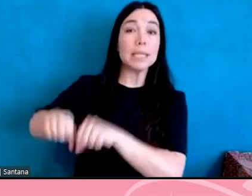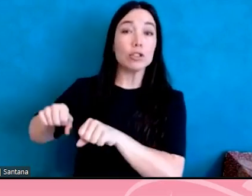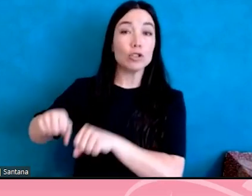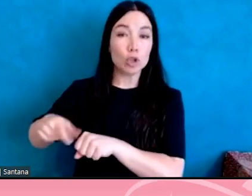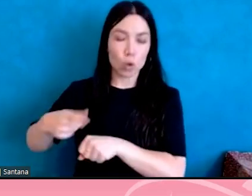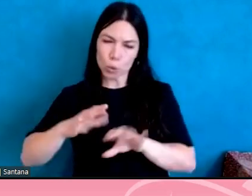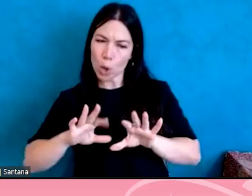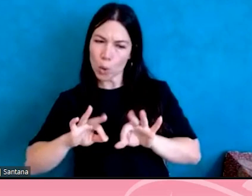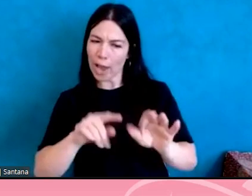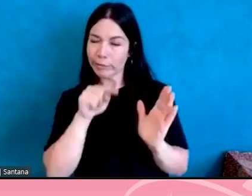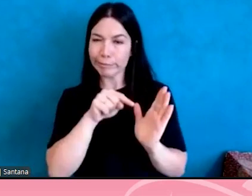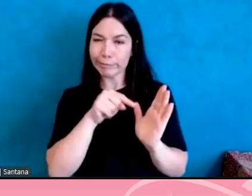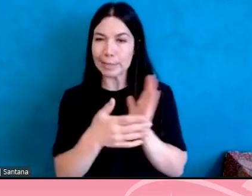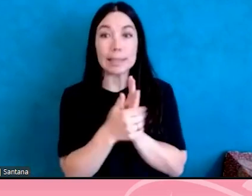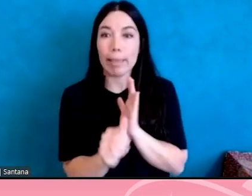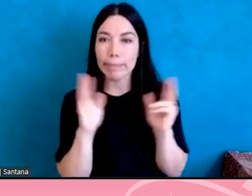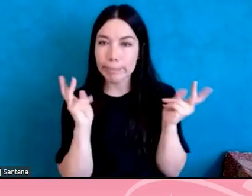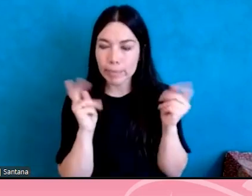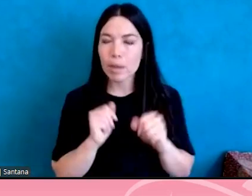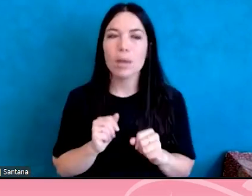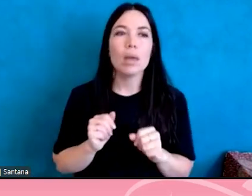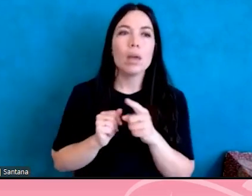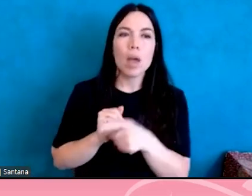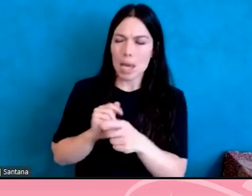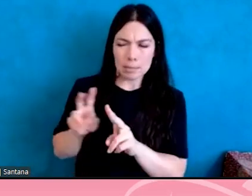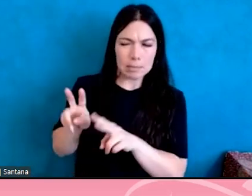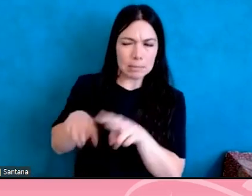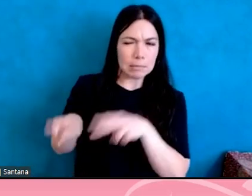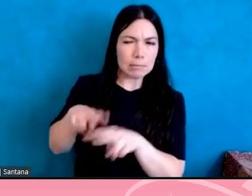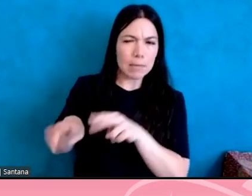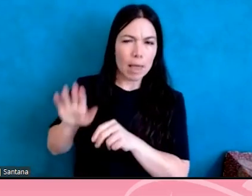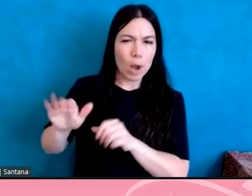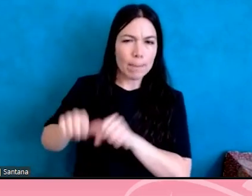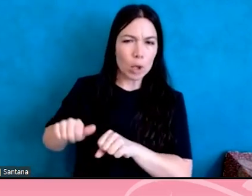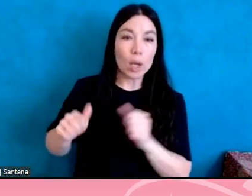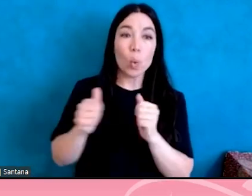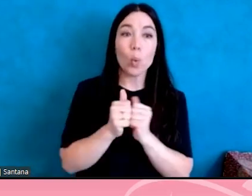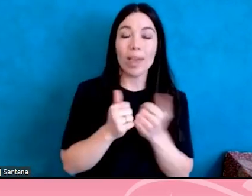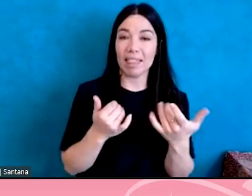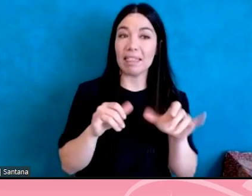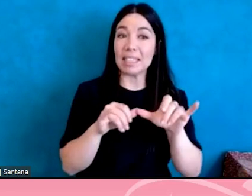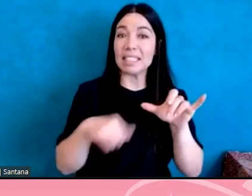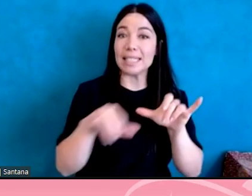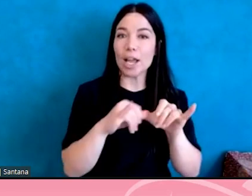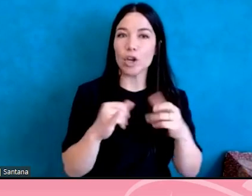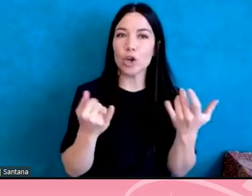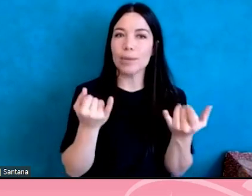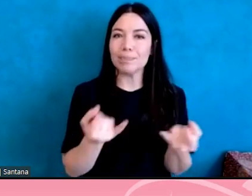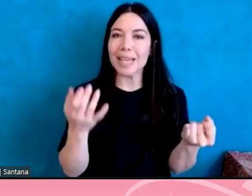the skill is. It assesses their ability with the standard instrument, which is based on standardized language